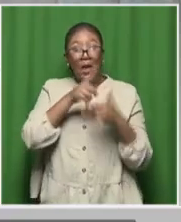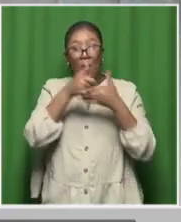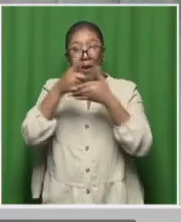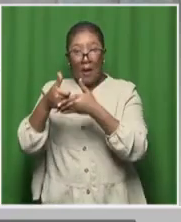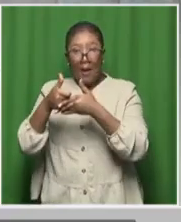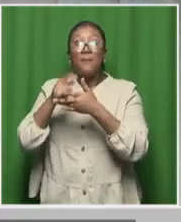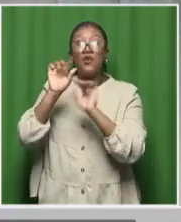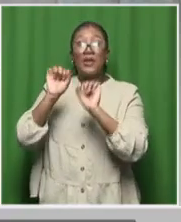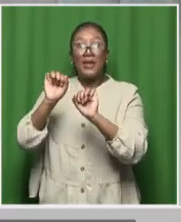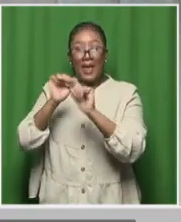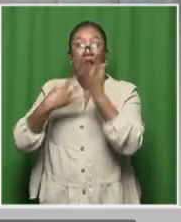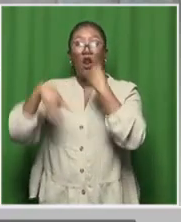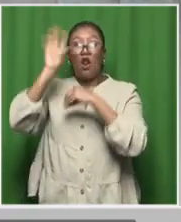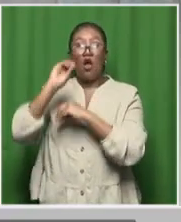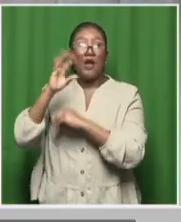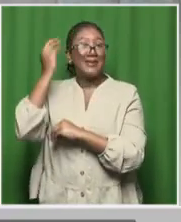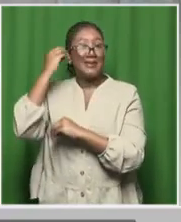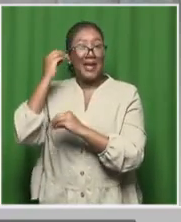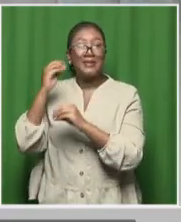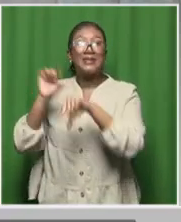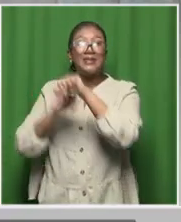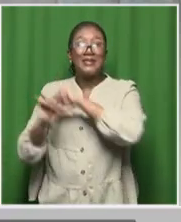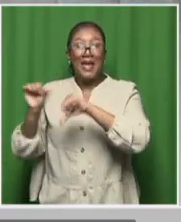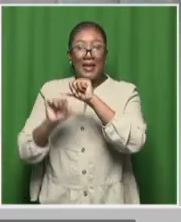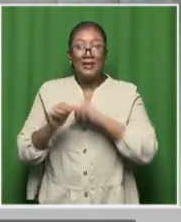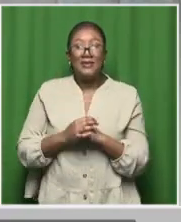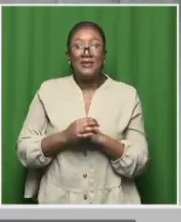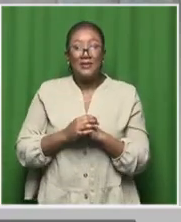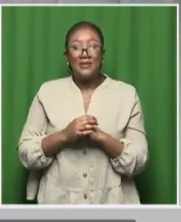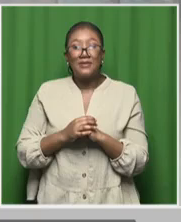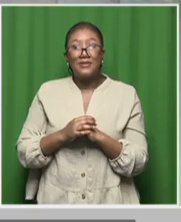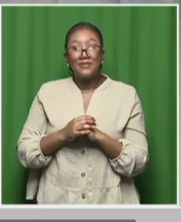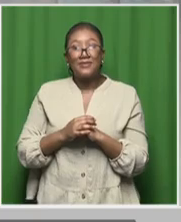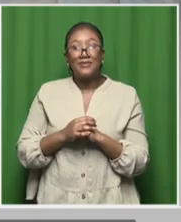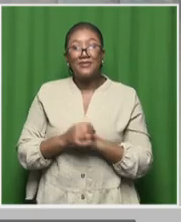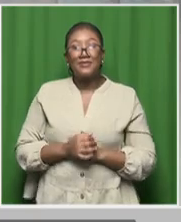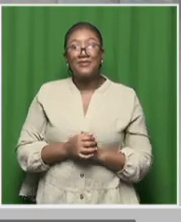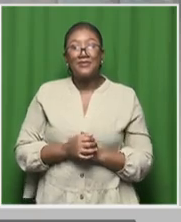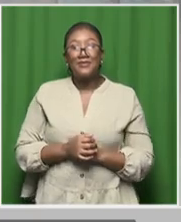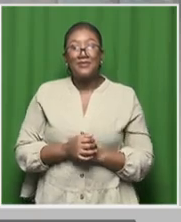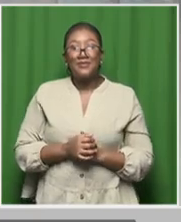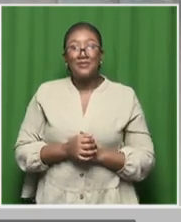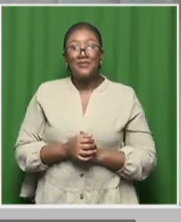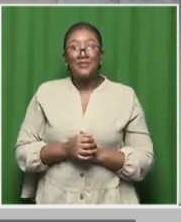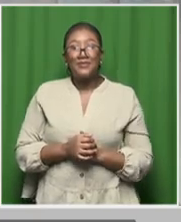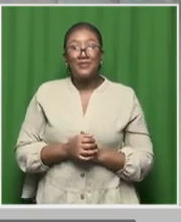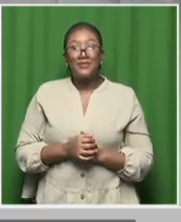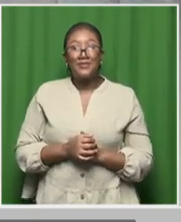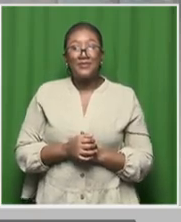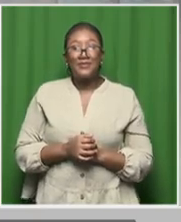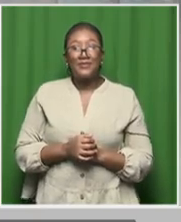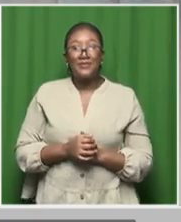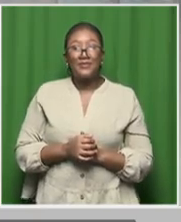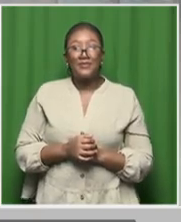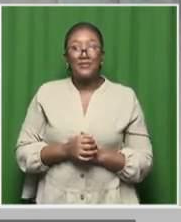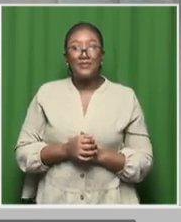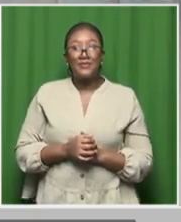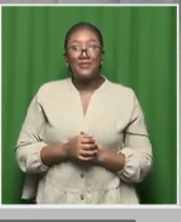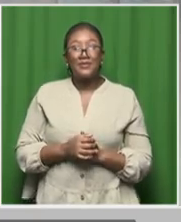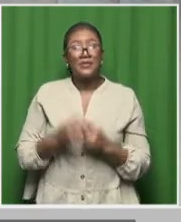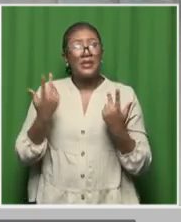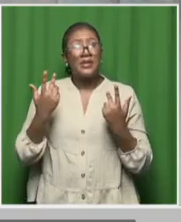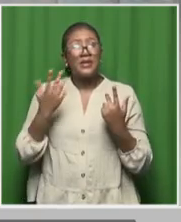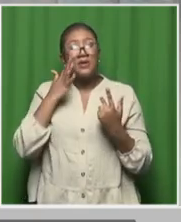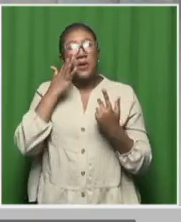demand obviously if you try to get into the industry much more quicker coding boot camps the way to go and as if what challenges